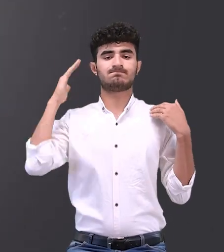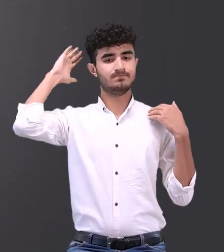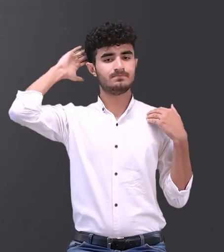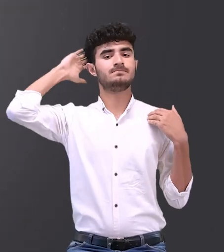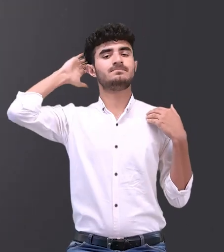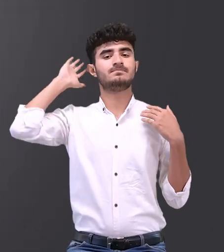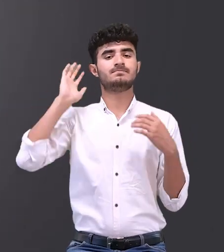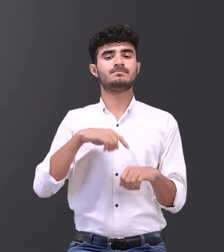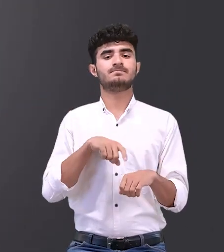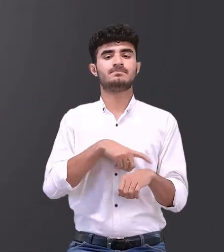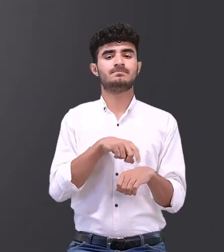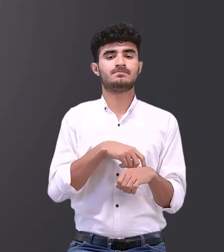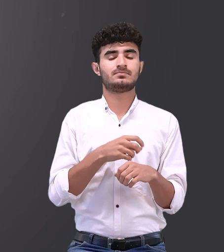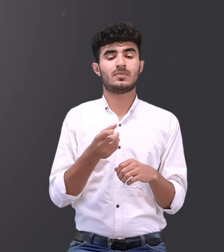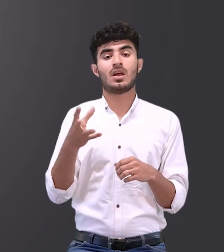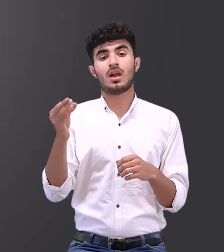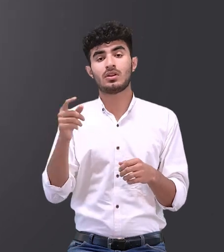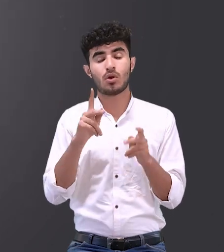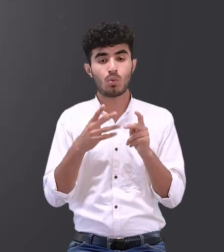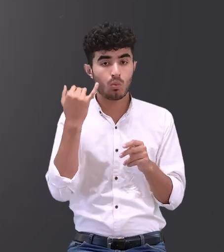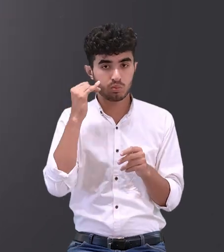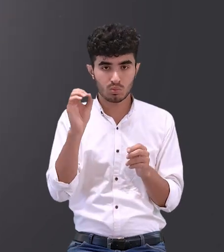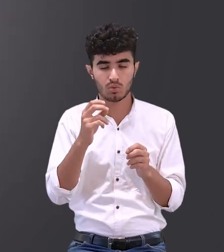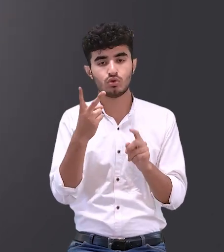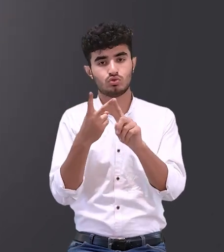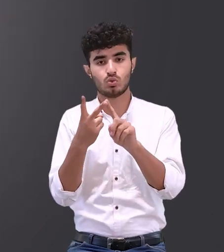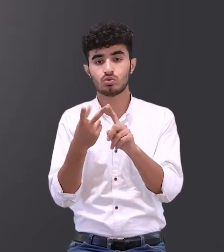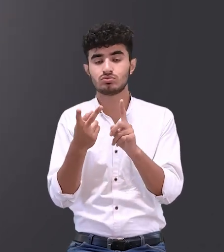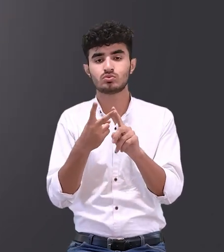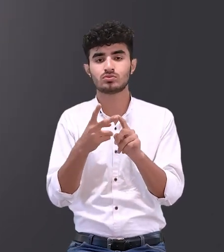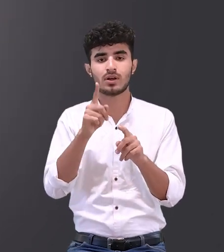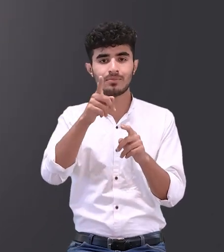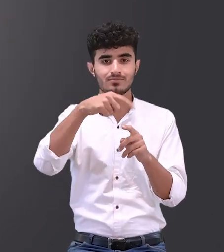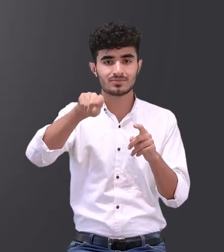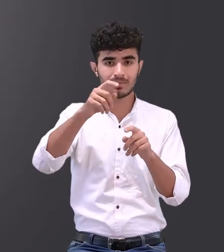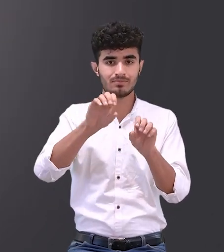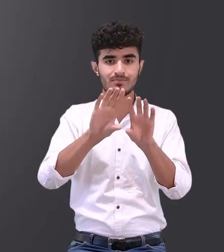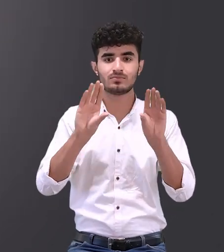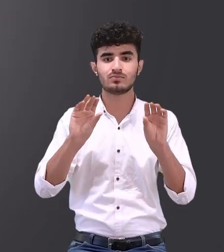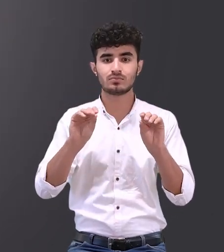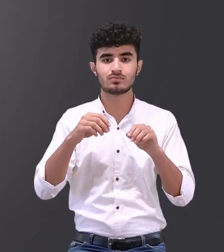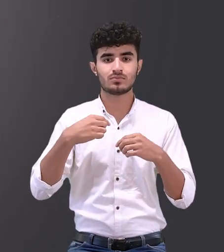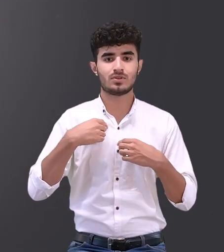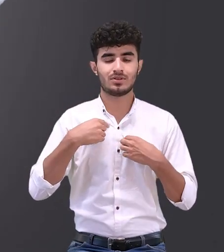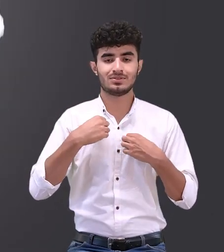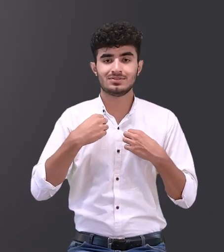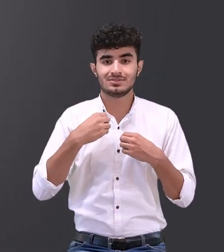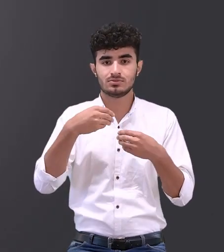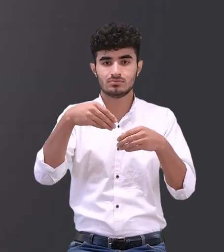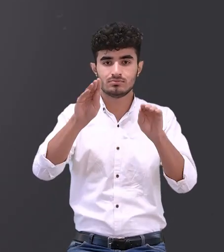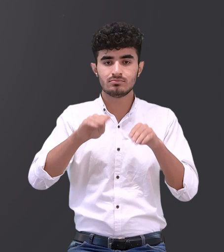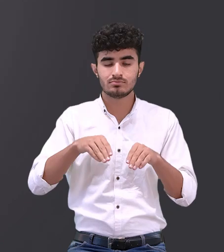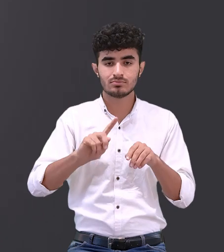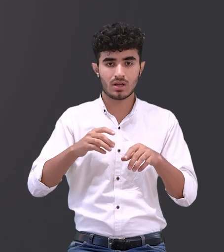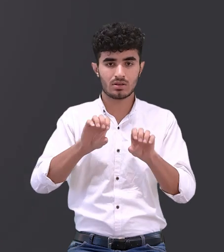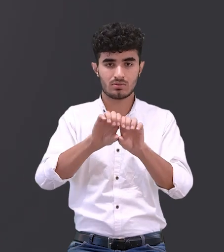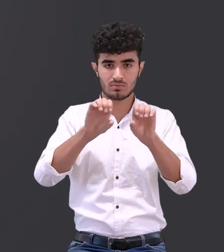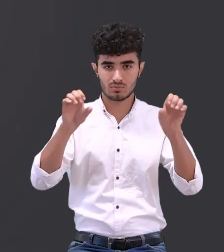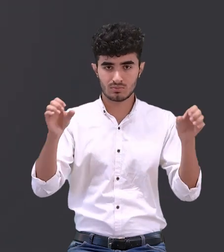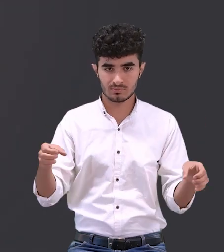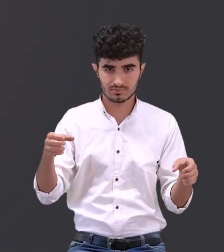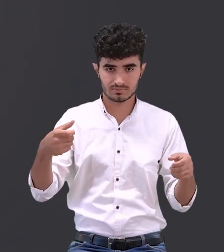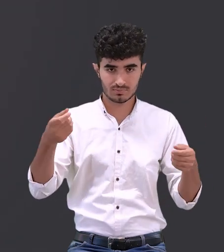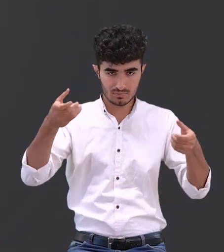keep it tight, and then sitting upright or standing upright, keeping the shoulders back, take the towel behind your